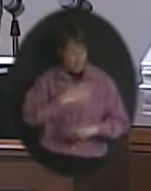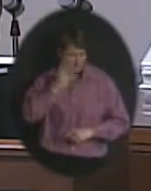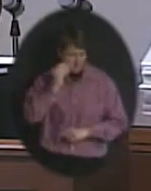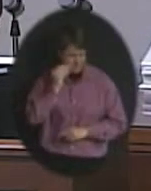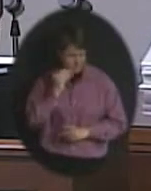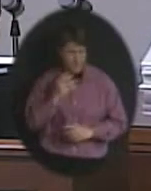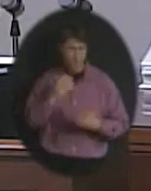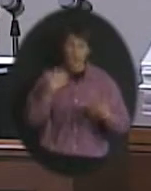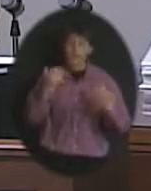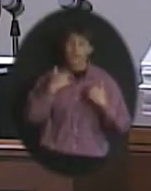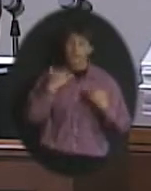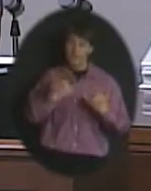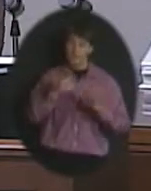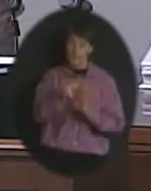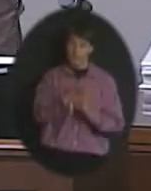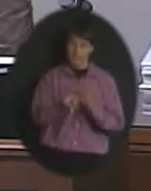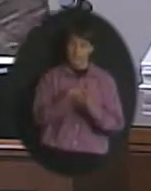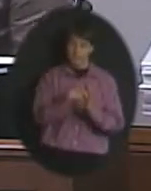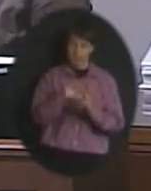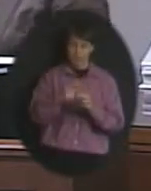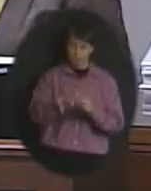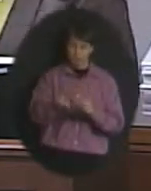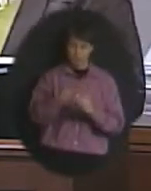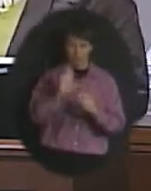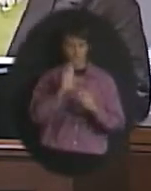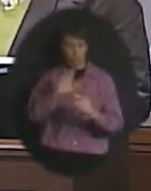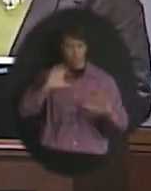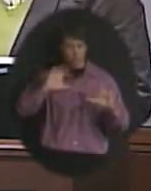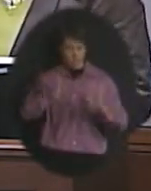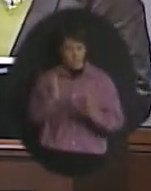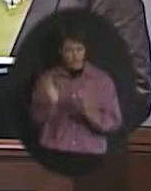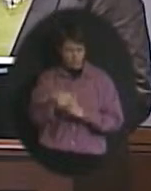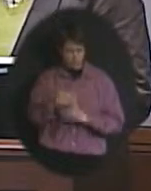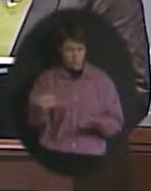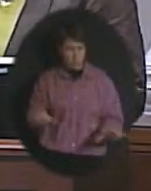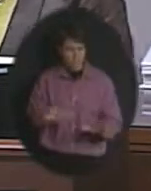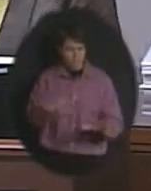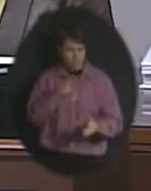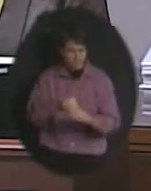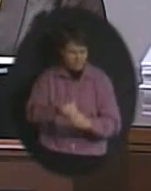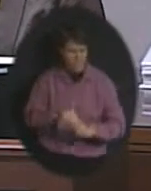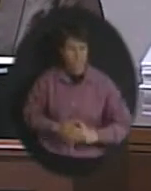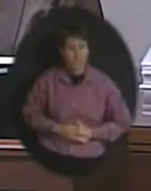little video clip of a classroom that's actively engaged.